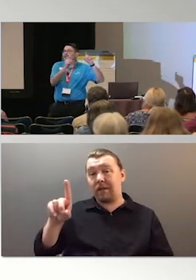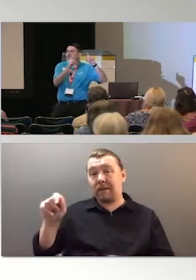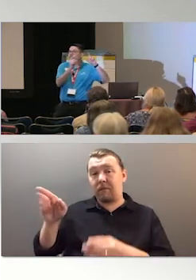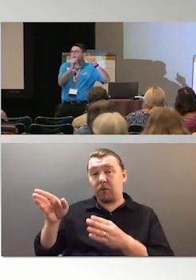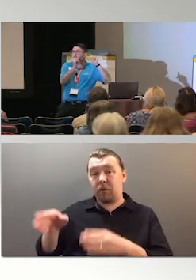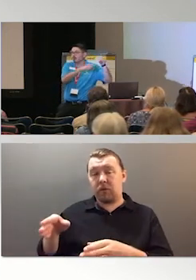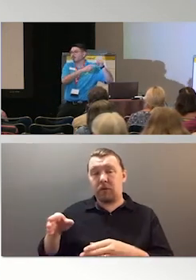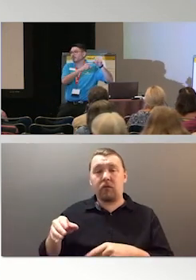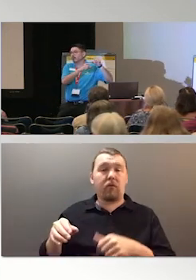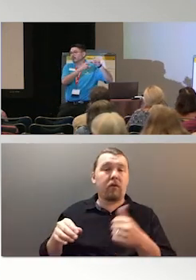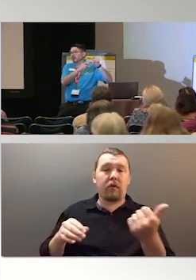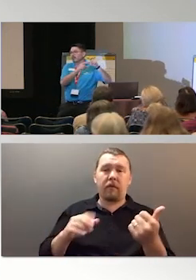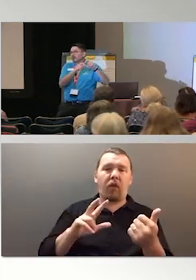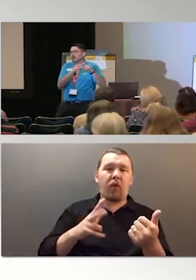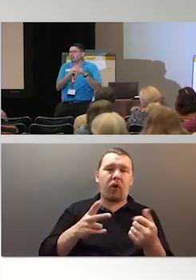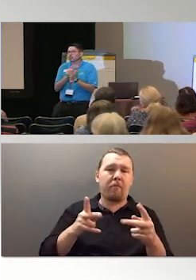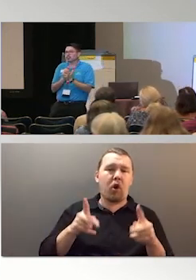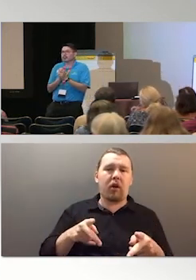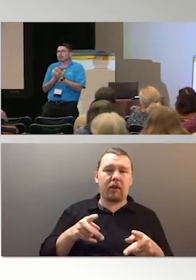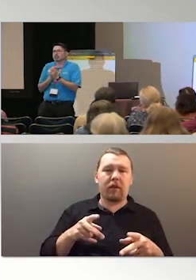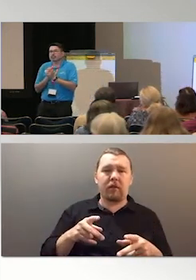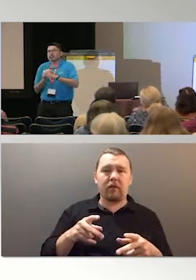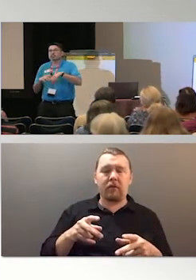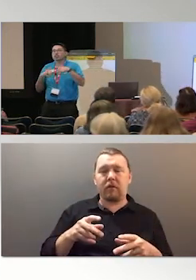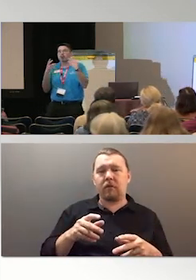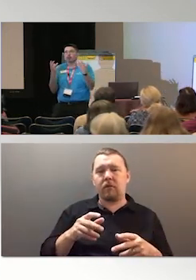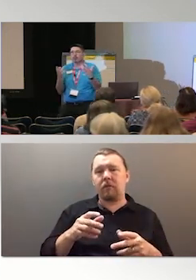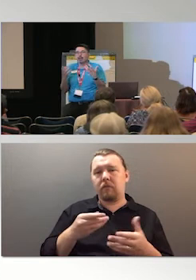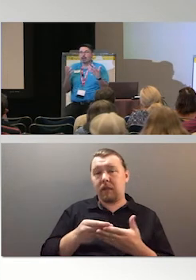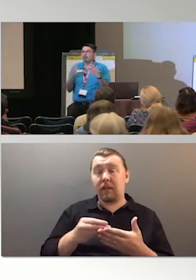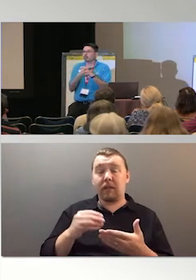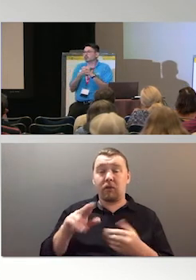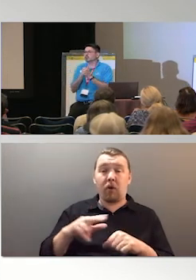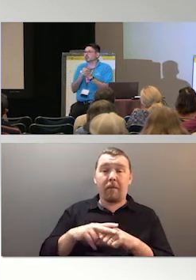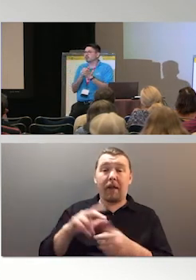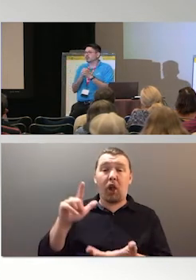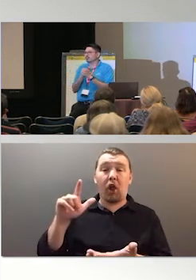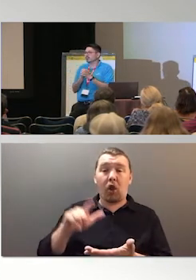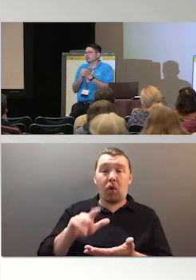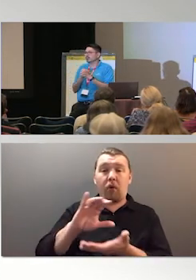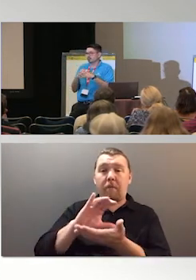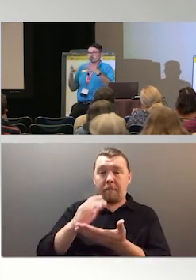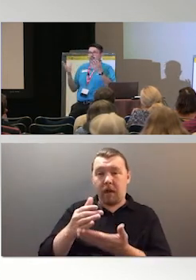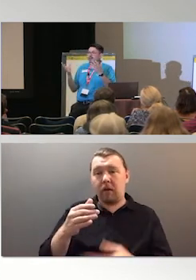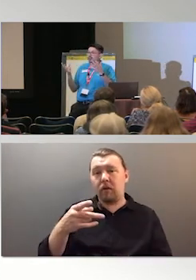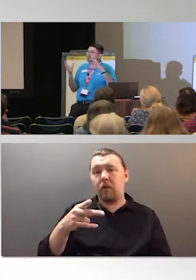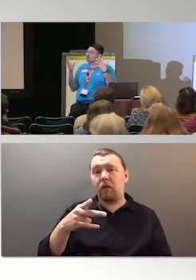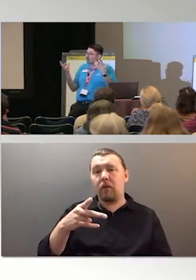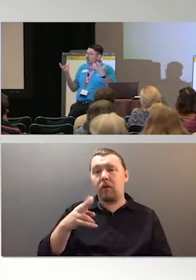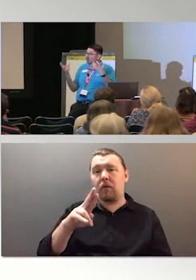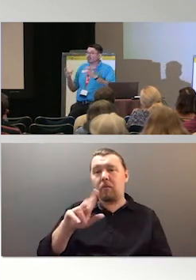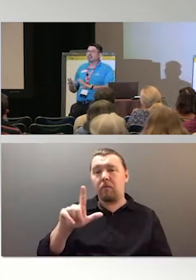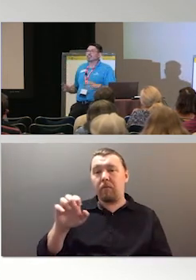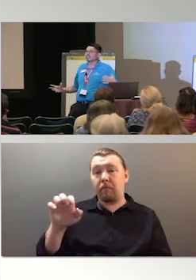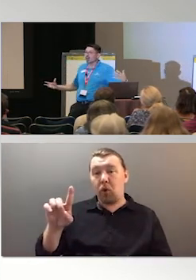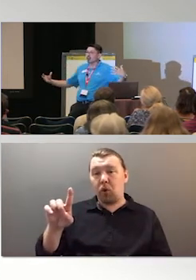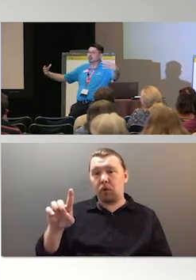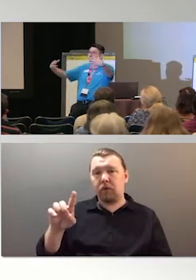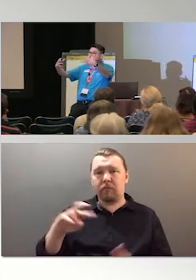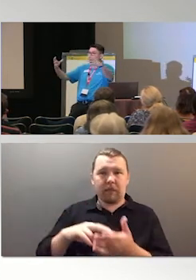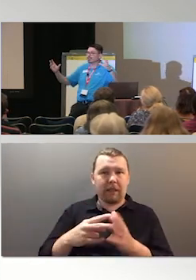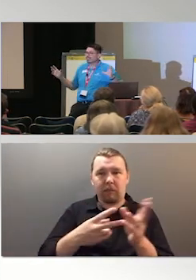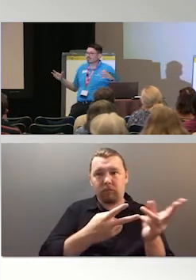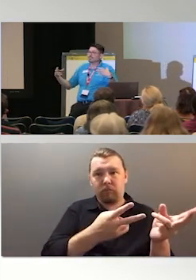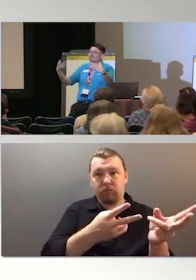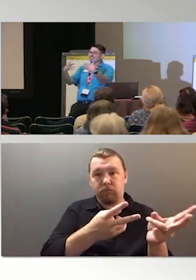be a third-party money. And usually it's lower amount. Pooled trust, basically, the idea of pooled, it's other